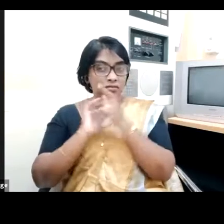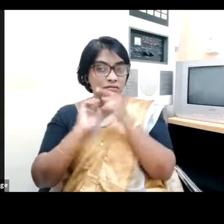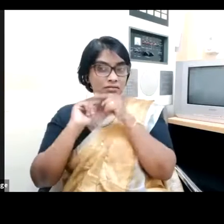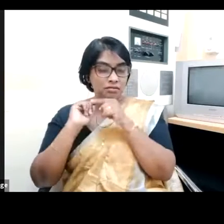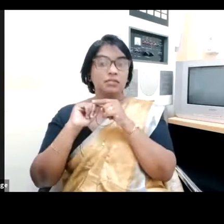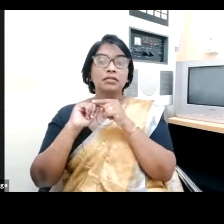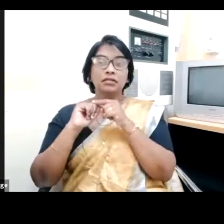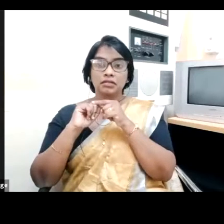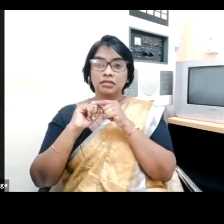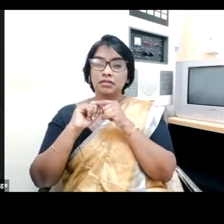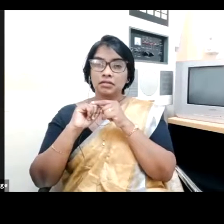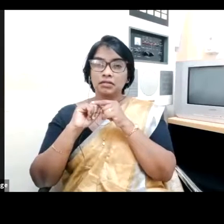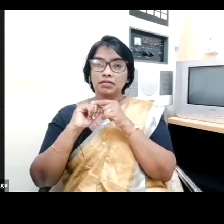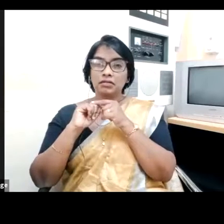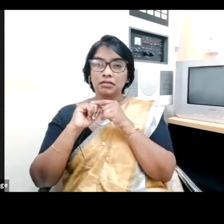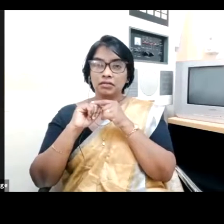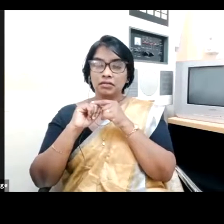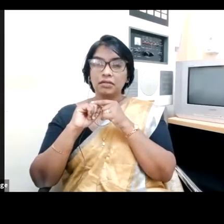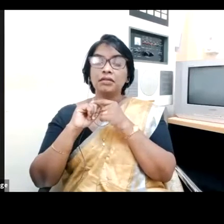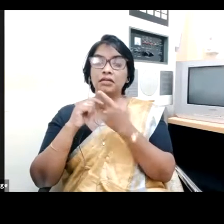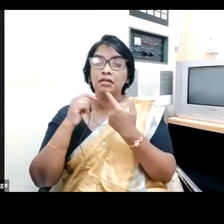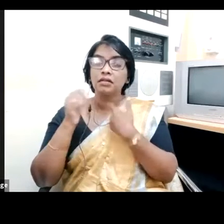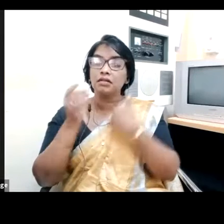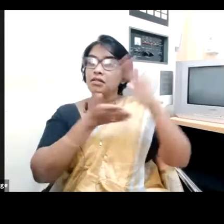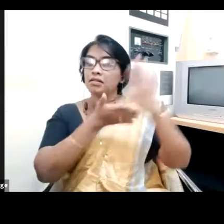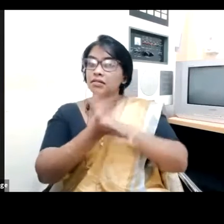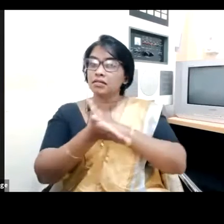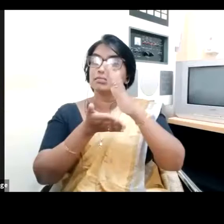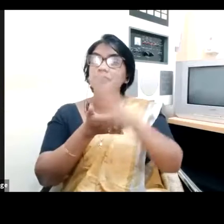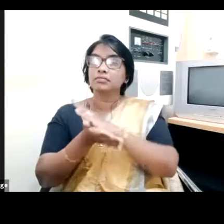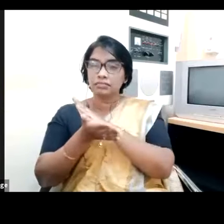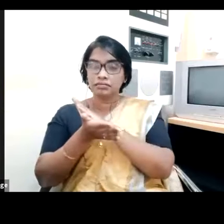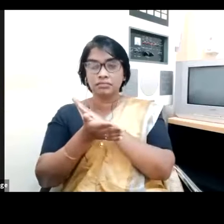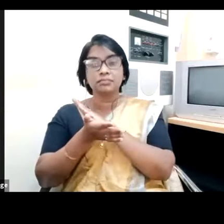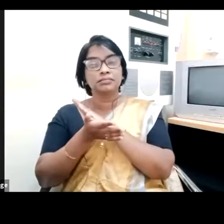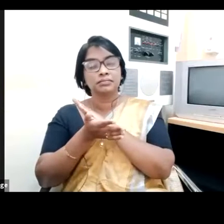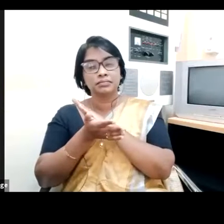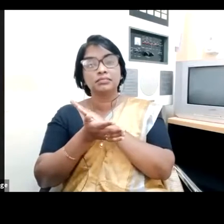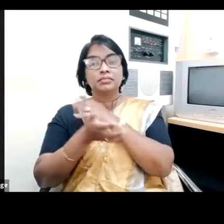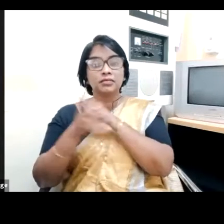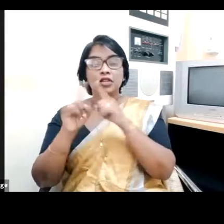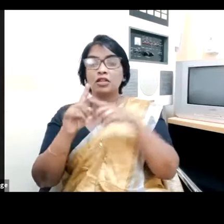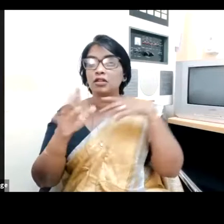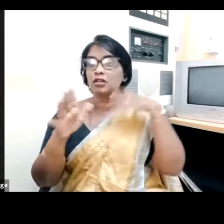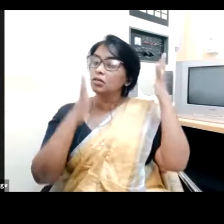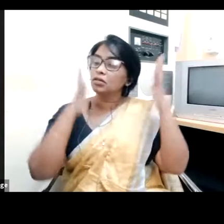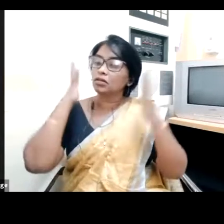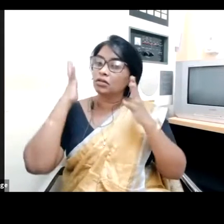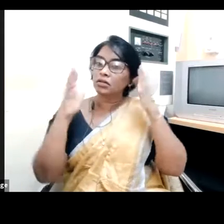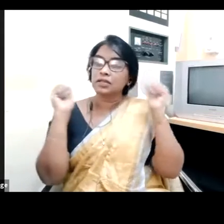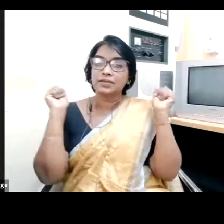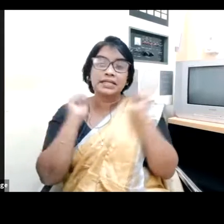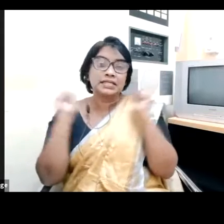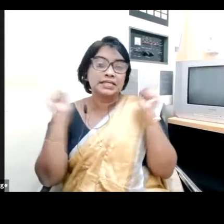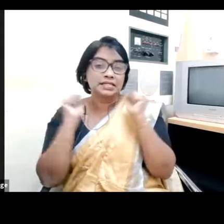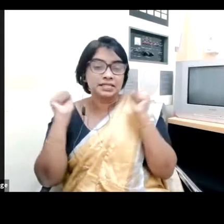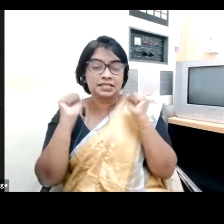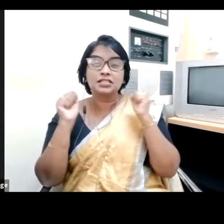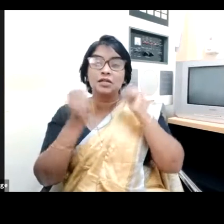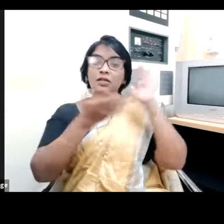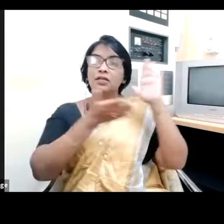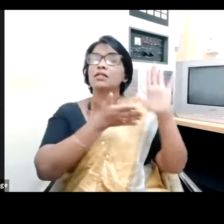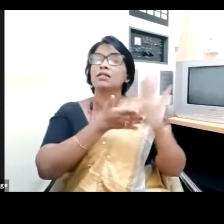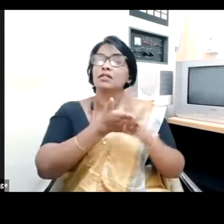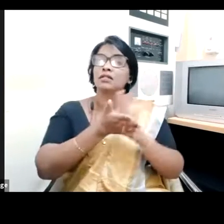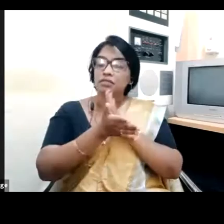also contribute to keeping planet cooler if the temperatures keep rising. So there are